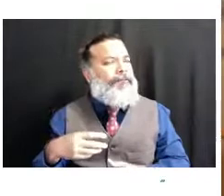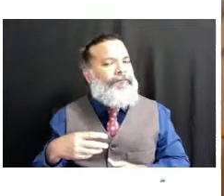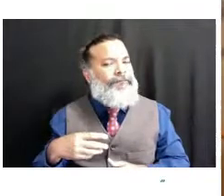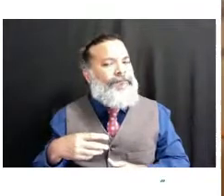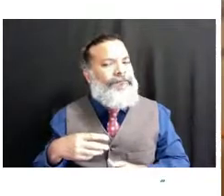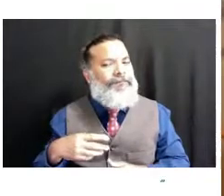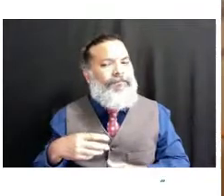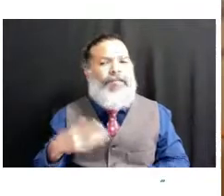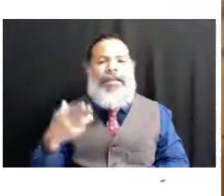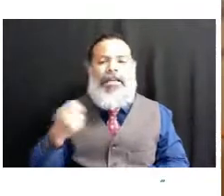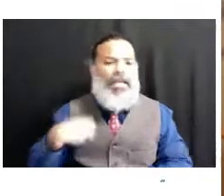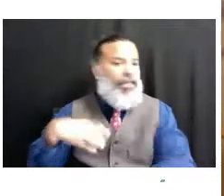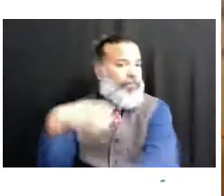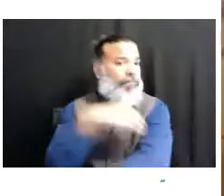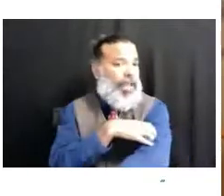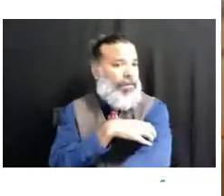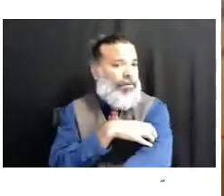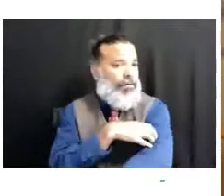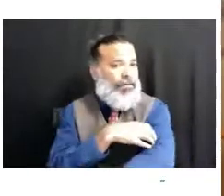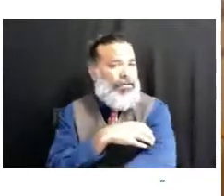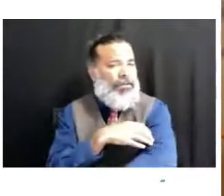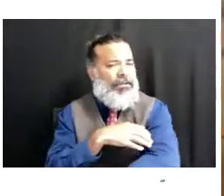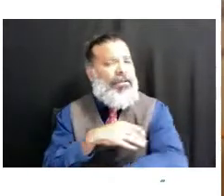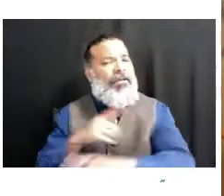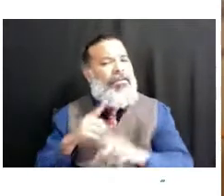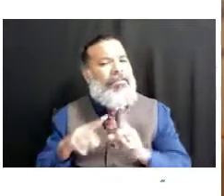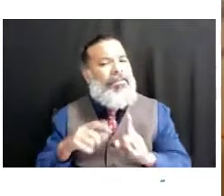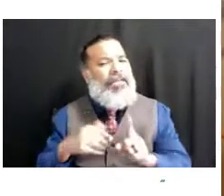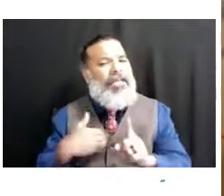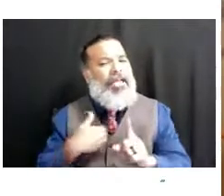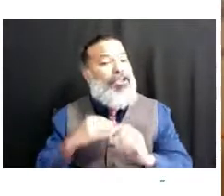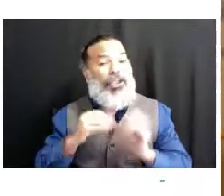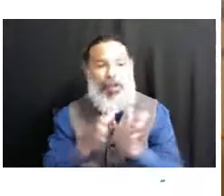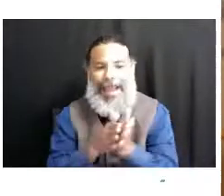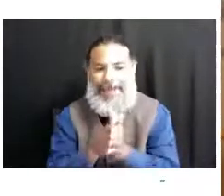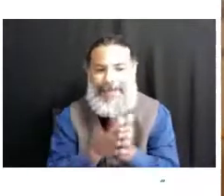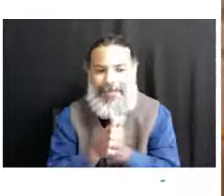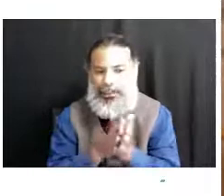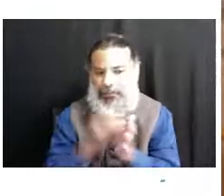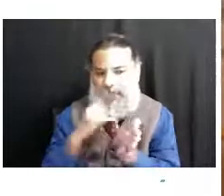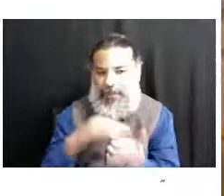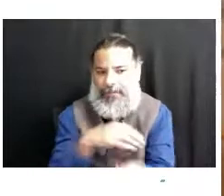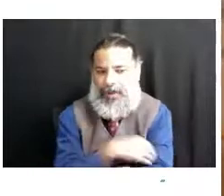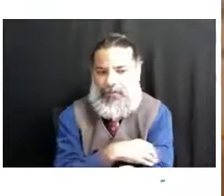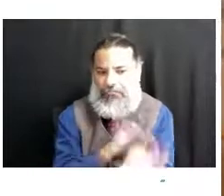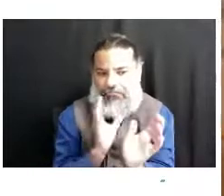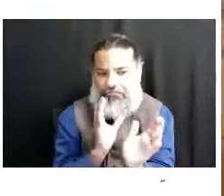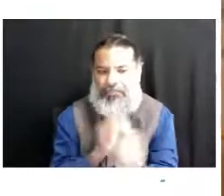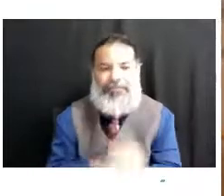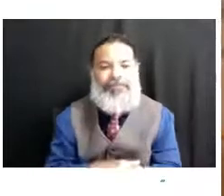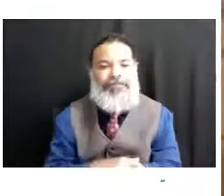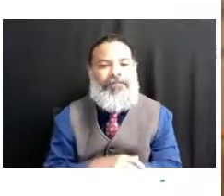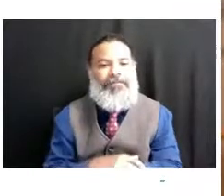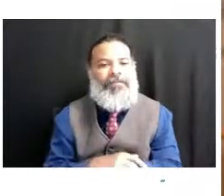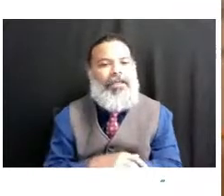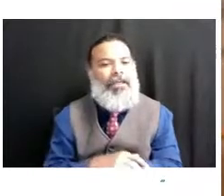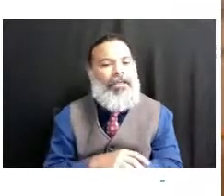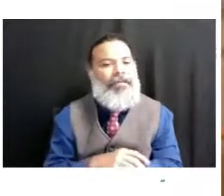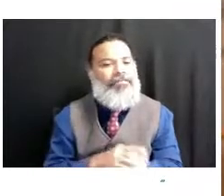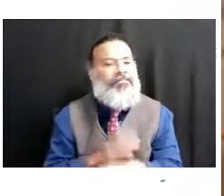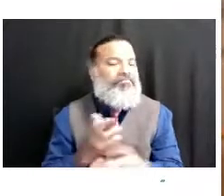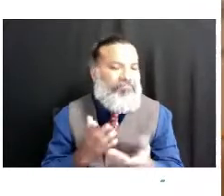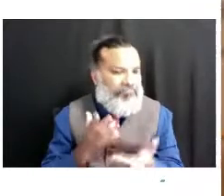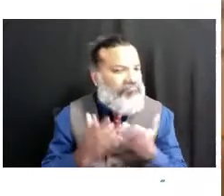he has power, but he has no ambition for it. A slogan that we might